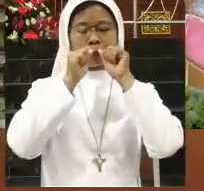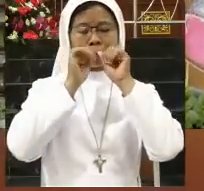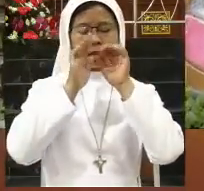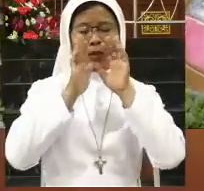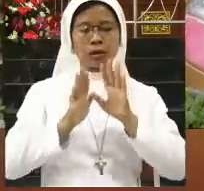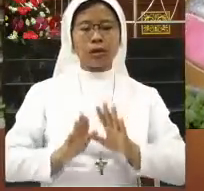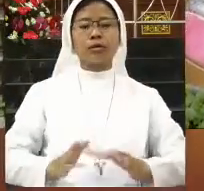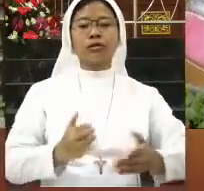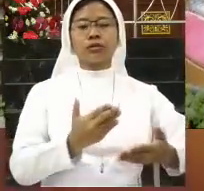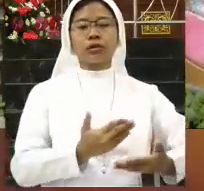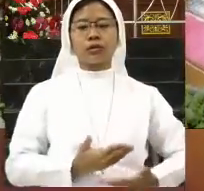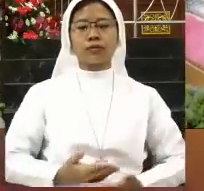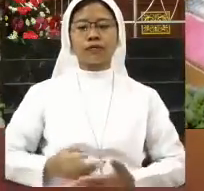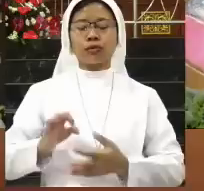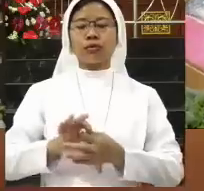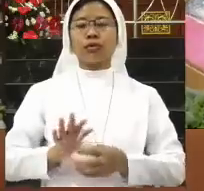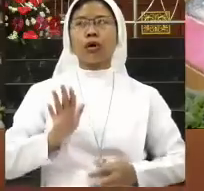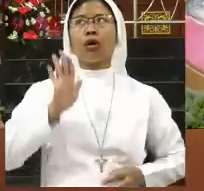Jesum,